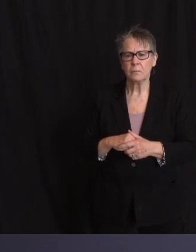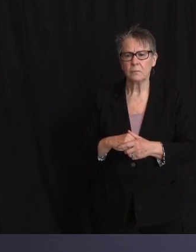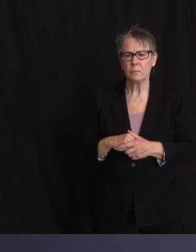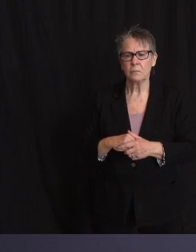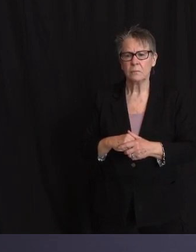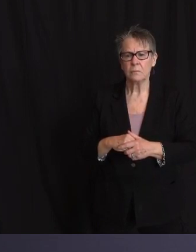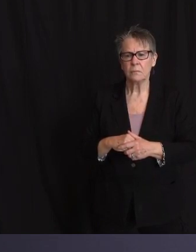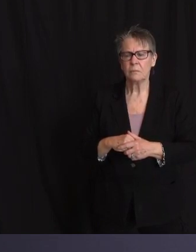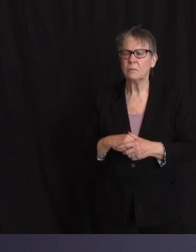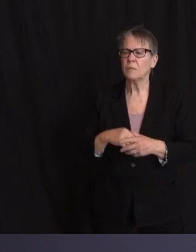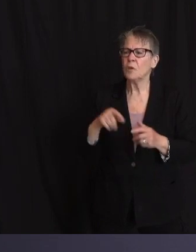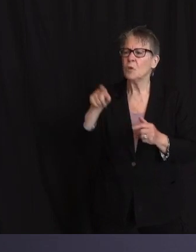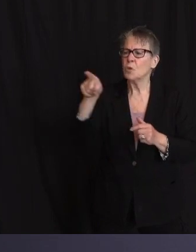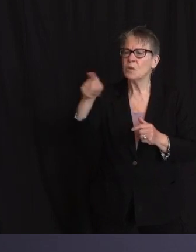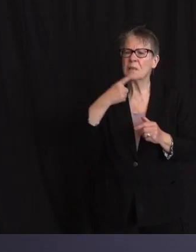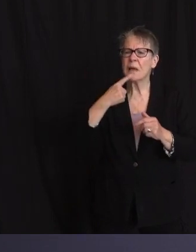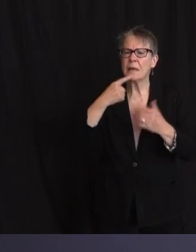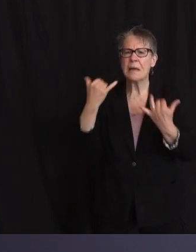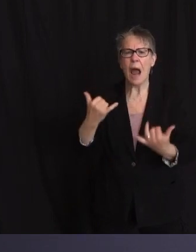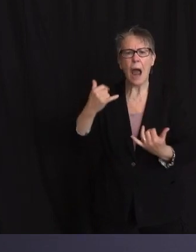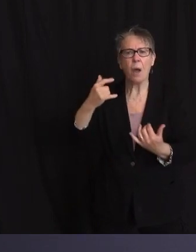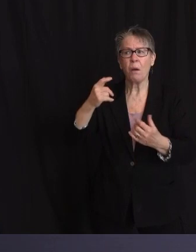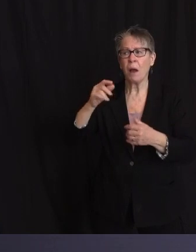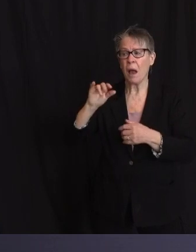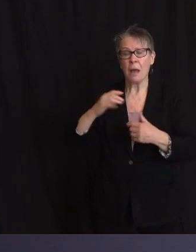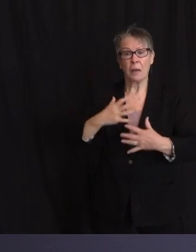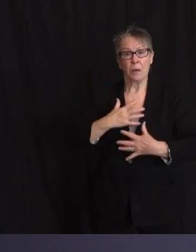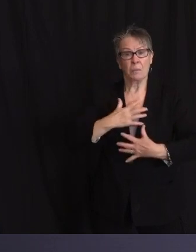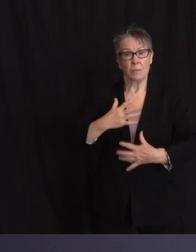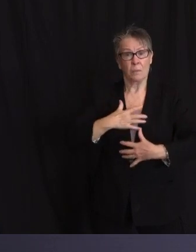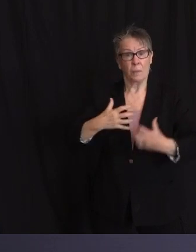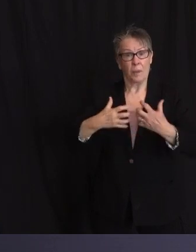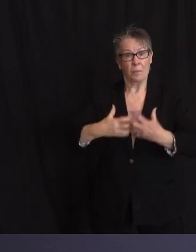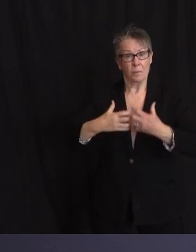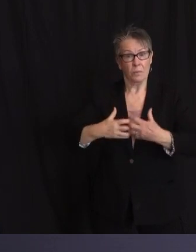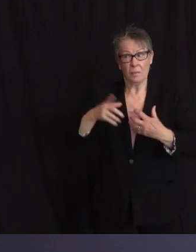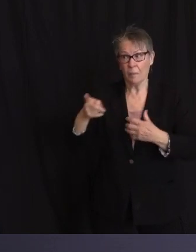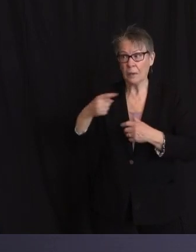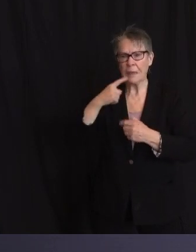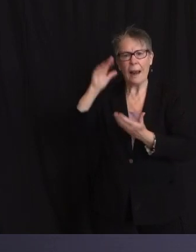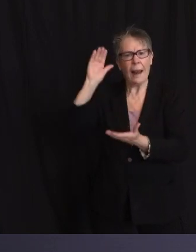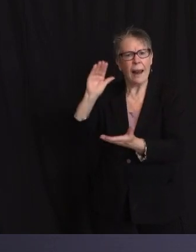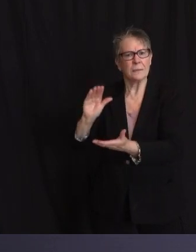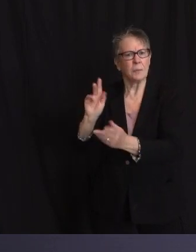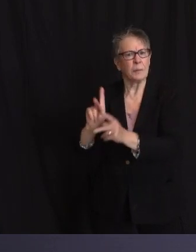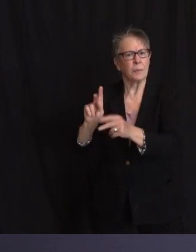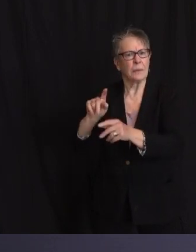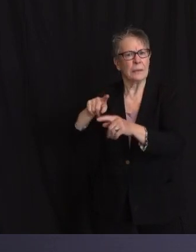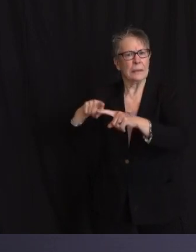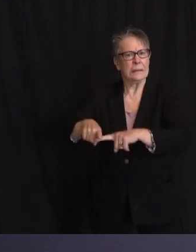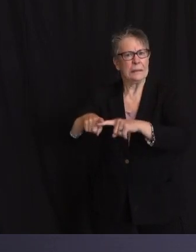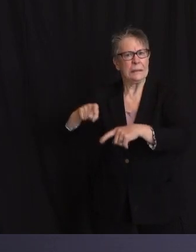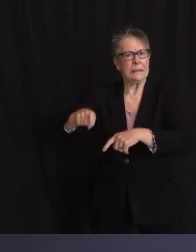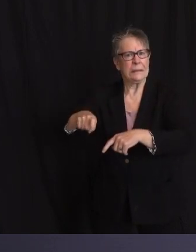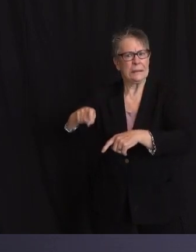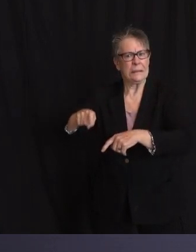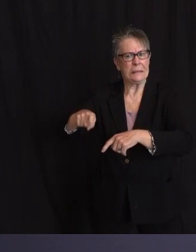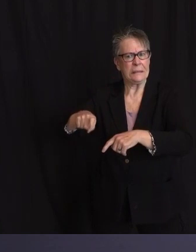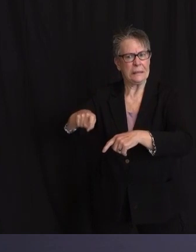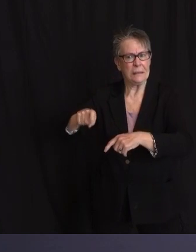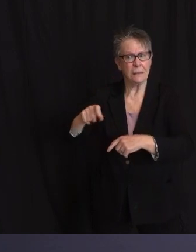the treatment trials underway, i.e. hydroxychloroquine or plasma? And are they reducing the severity of the disease? And is that something that